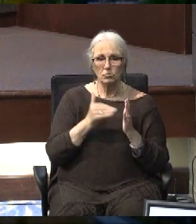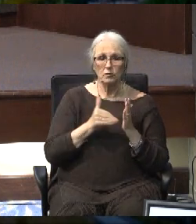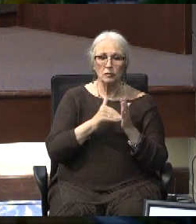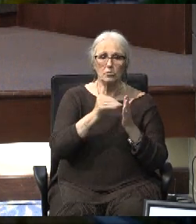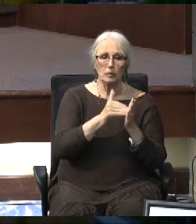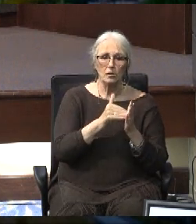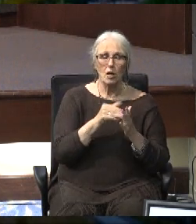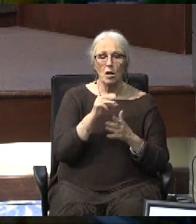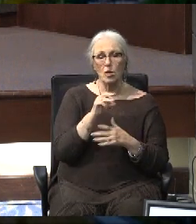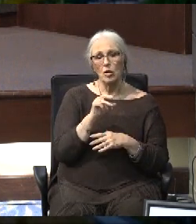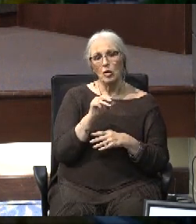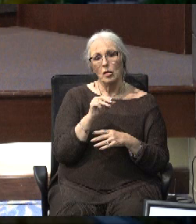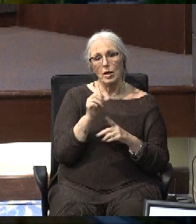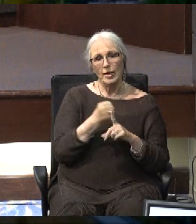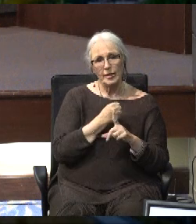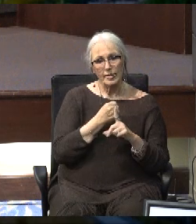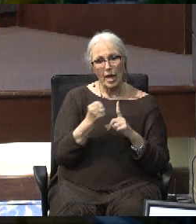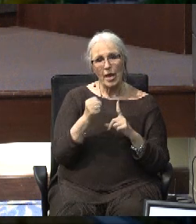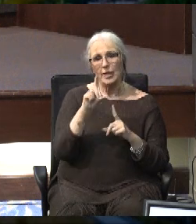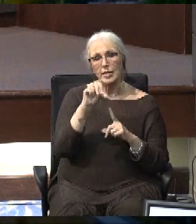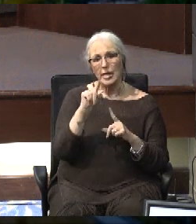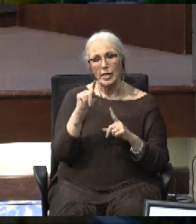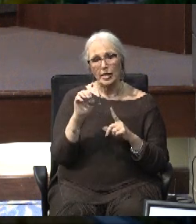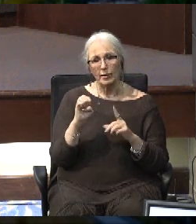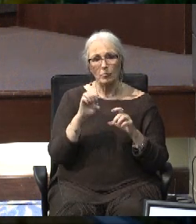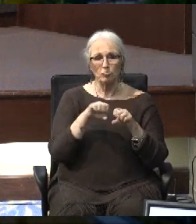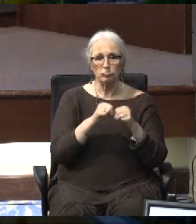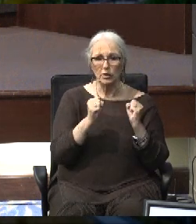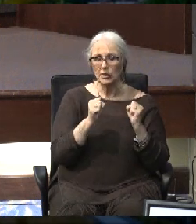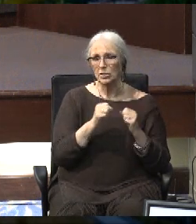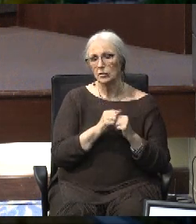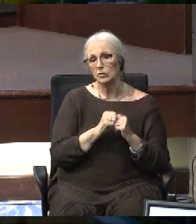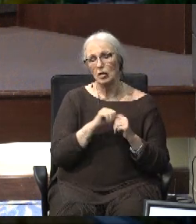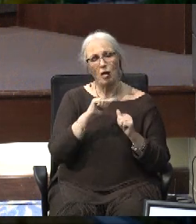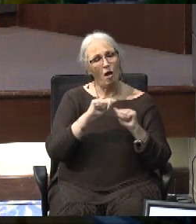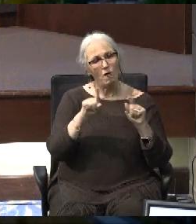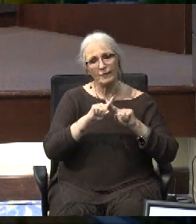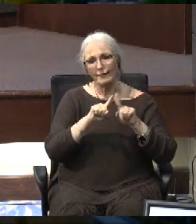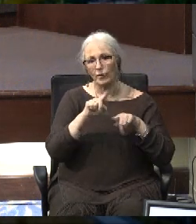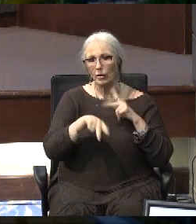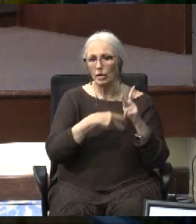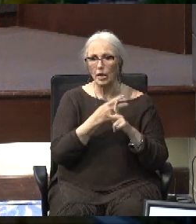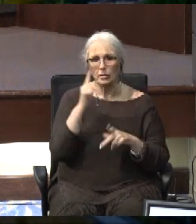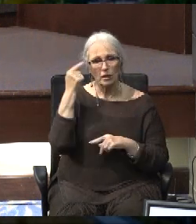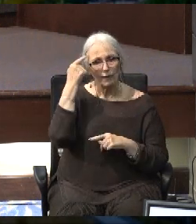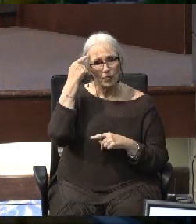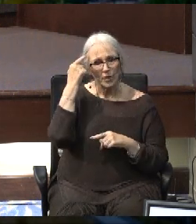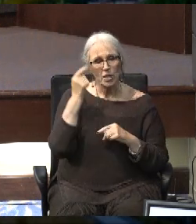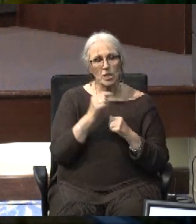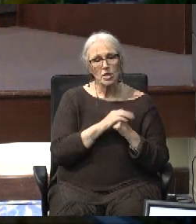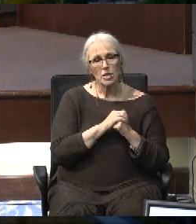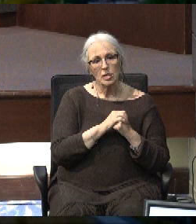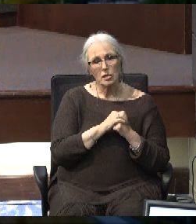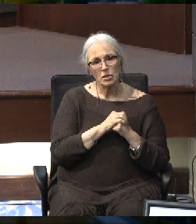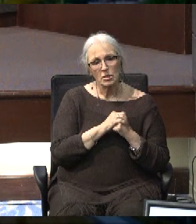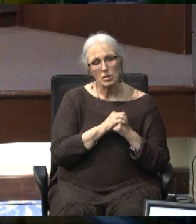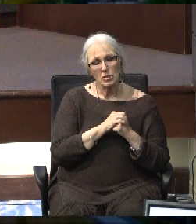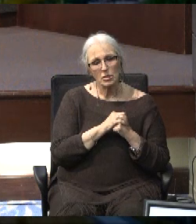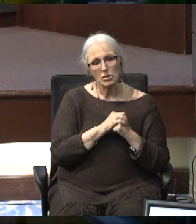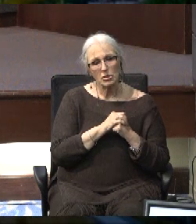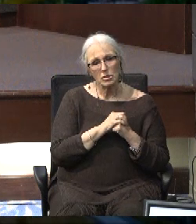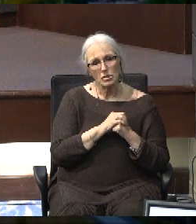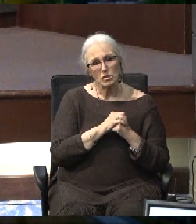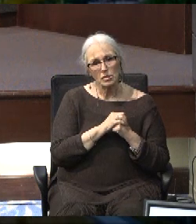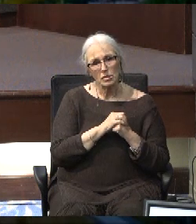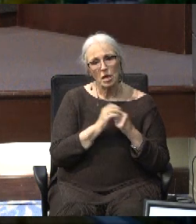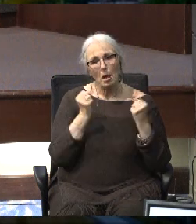ransomware attacks and data breaches in all forms of government. In fact, I believe we may have highlighted this in the